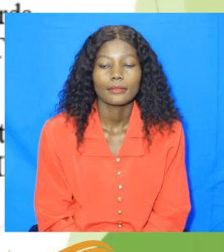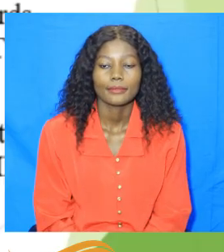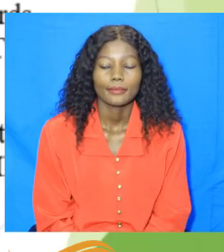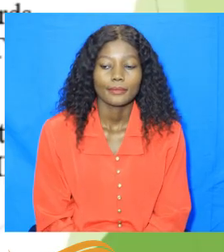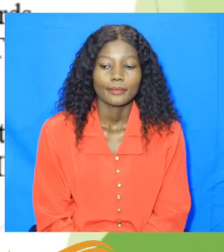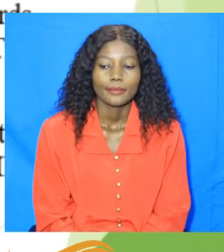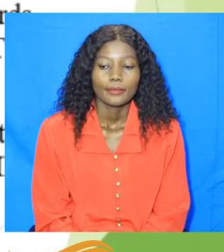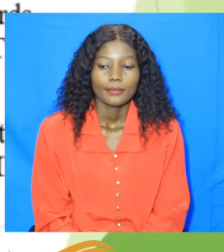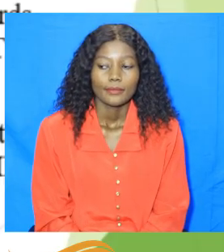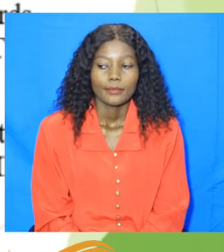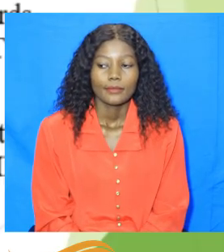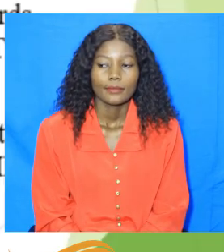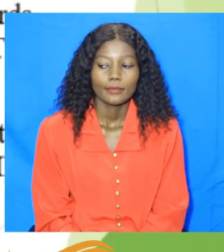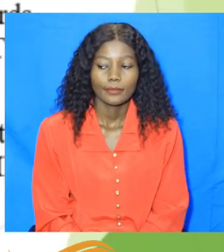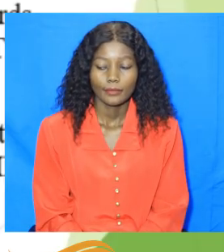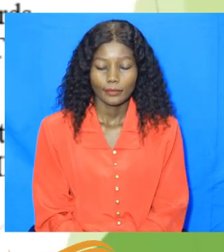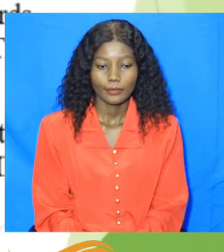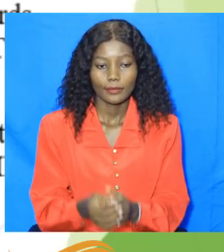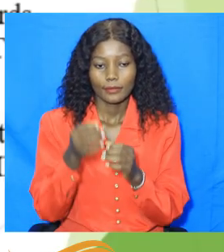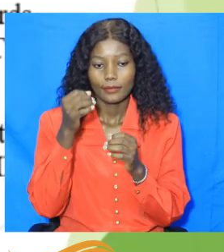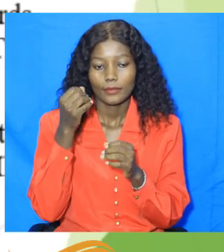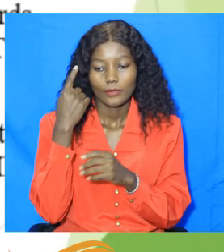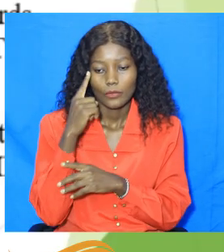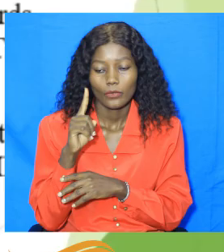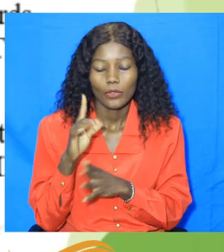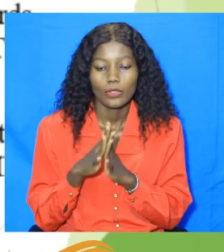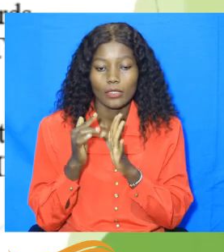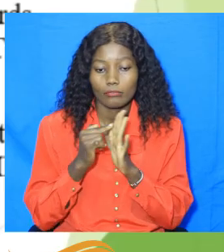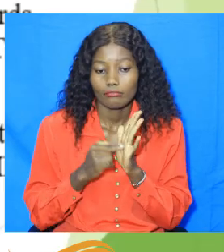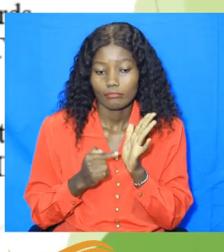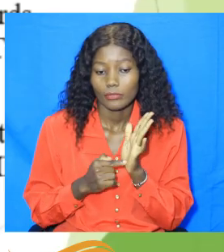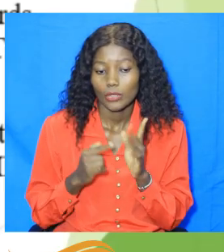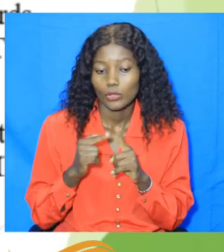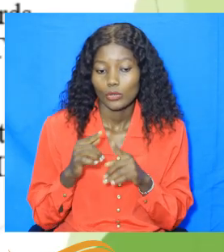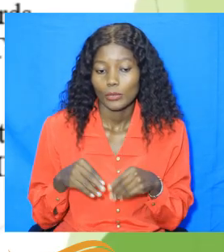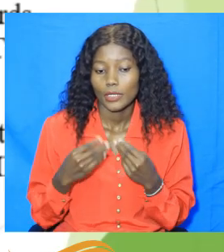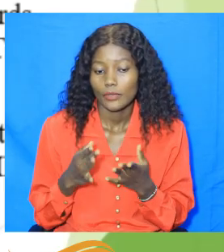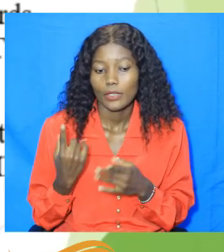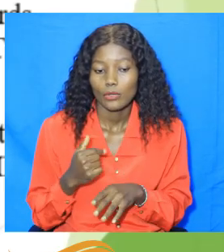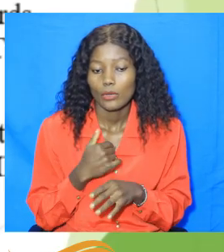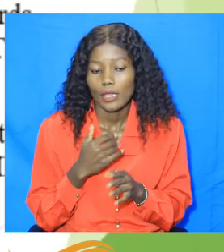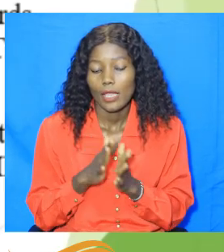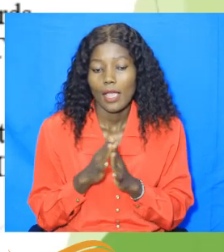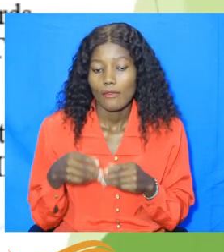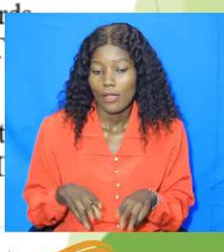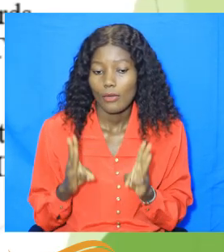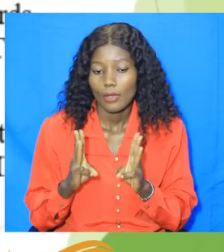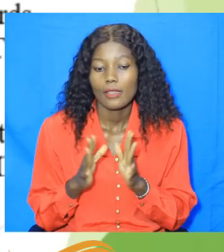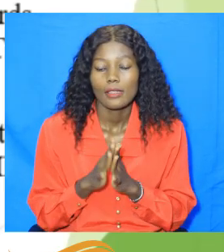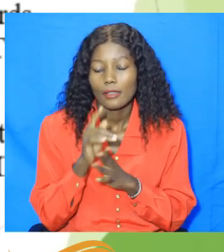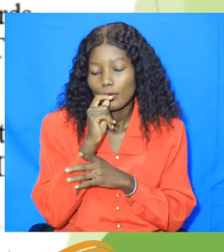And in case of a score to be awarded, there is a certain criteria that the